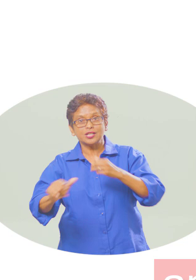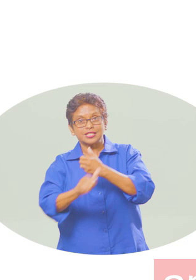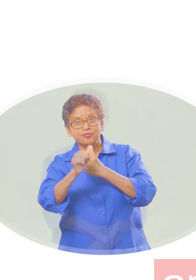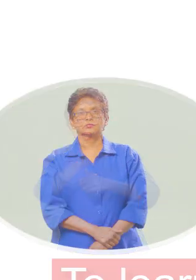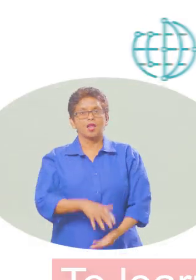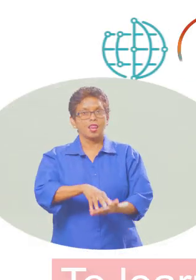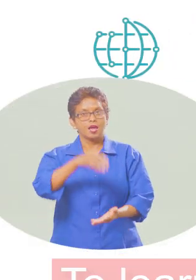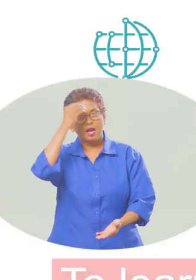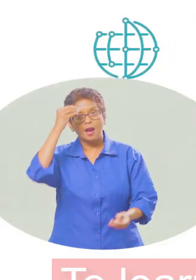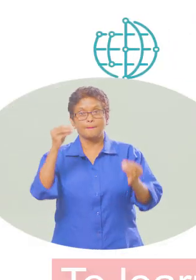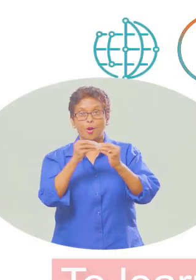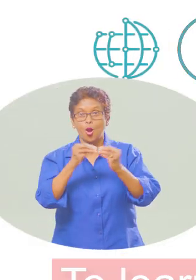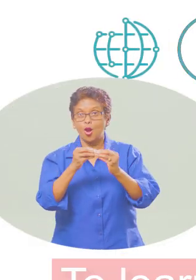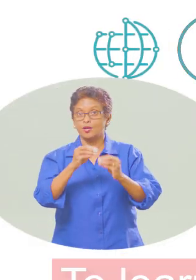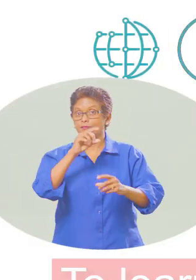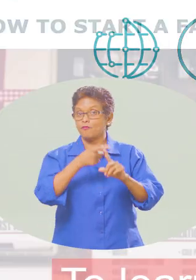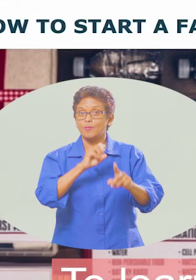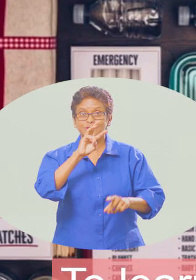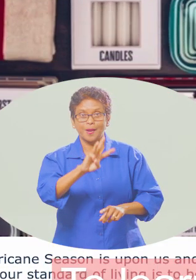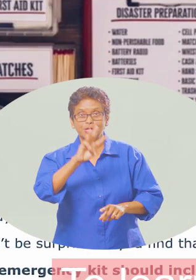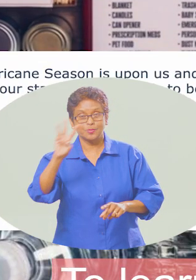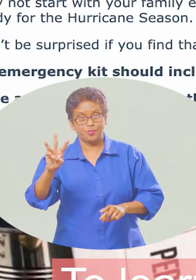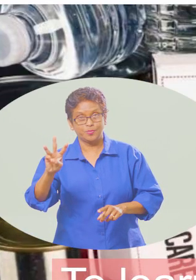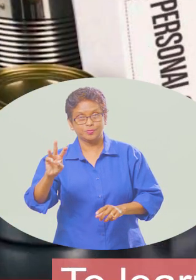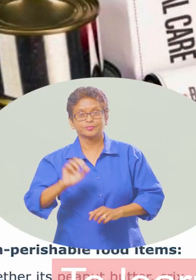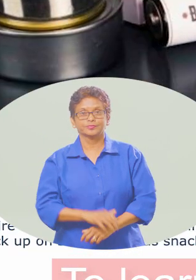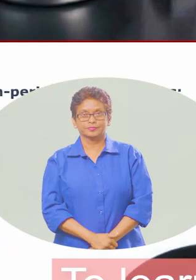occurs. To learn more, go to